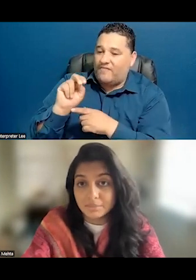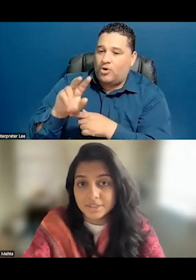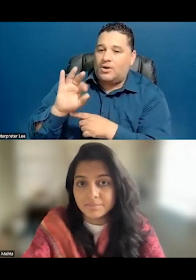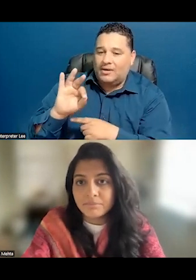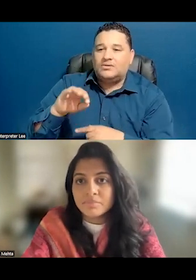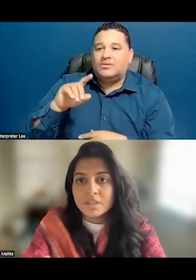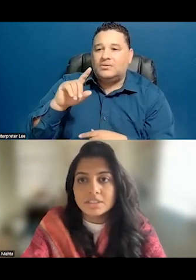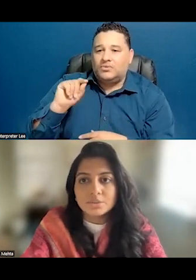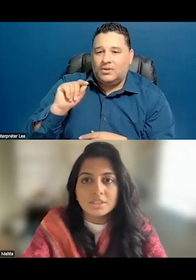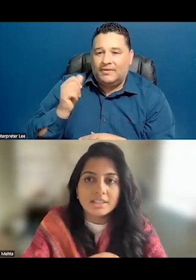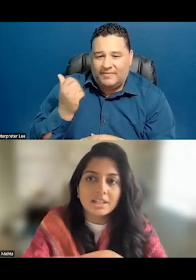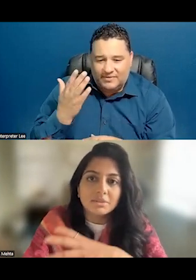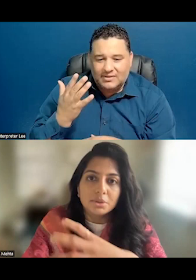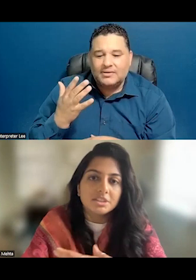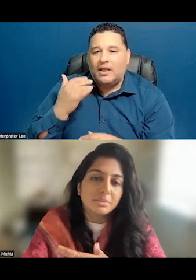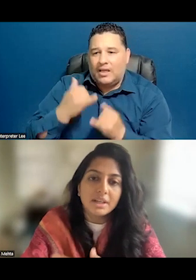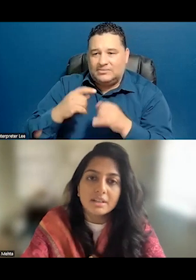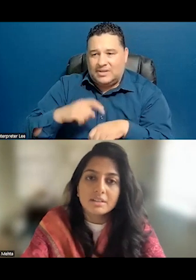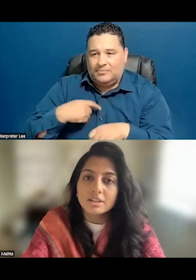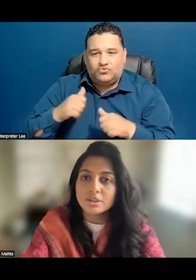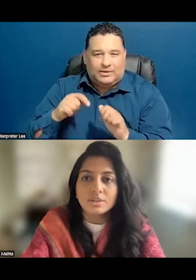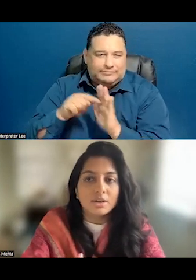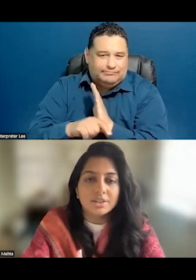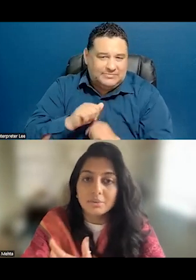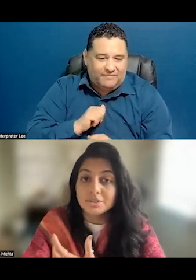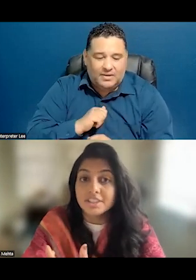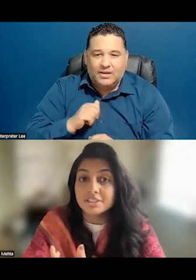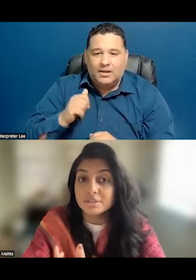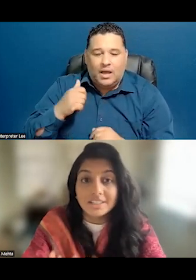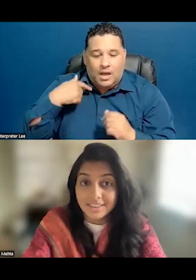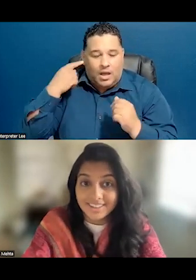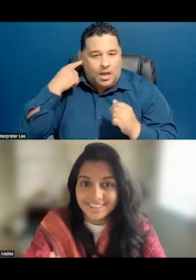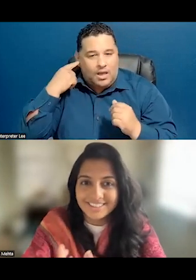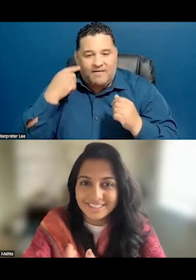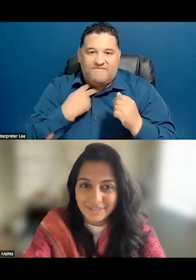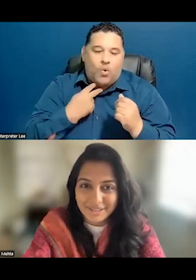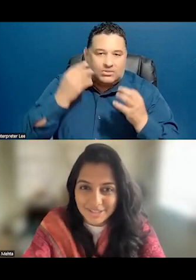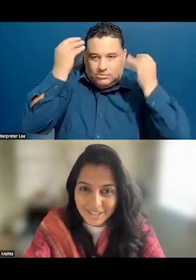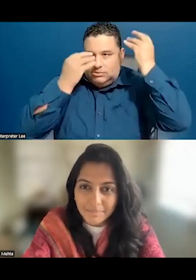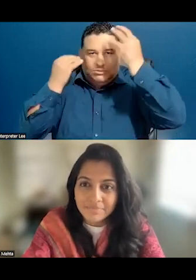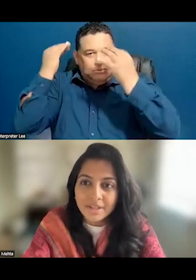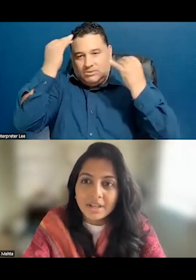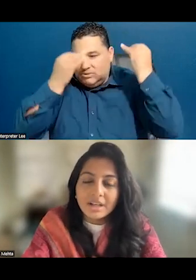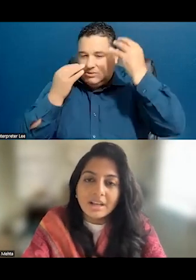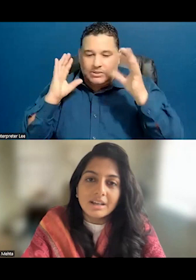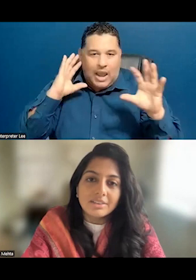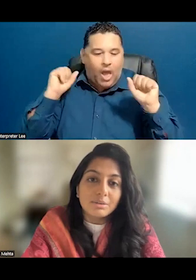suicide attempt. This was the last time the voices in my head got so loud that I was ready to do anything to make them stop. And that was the